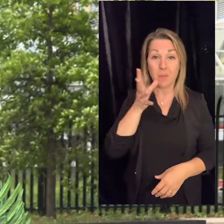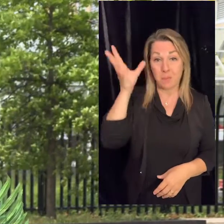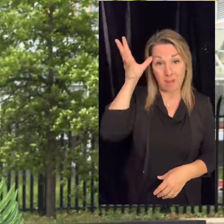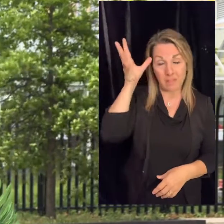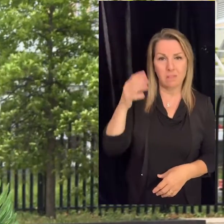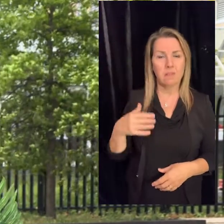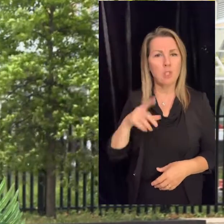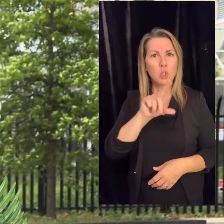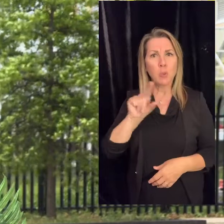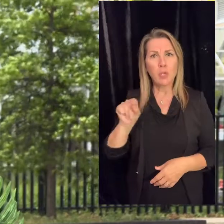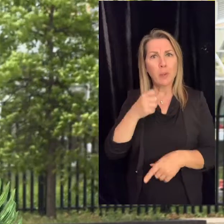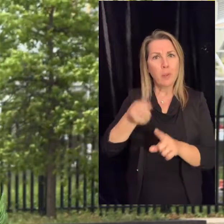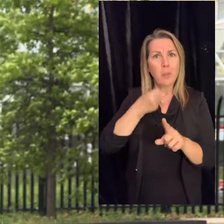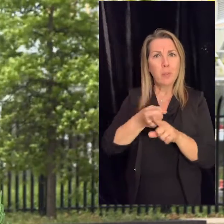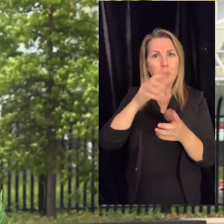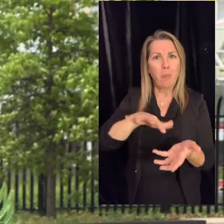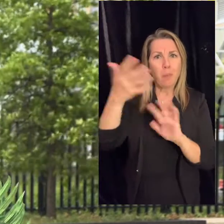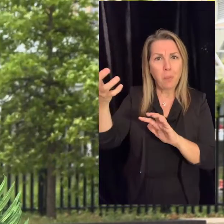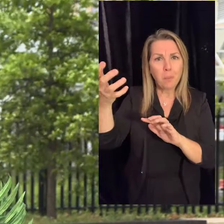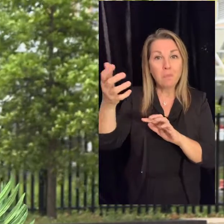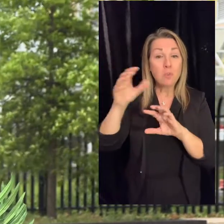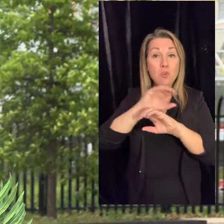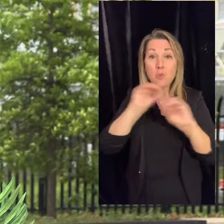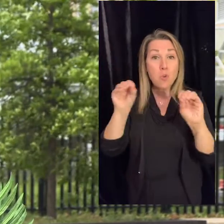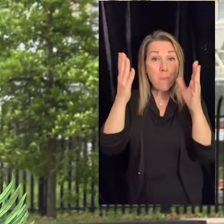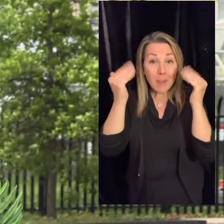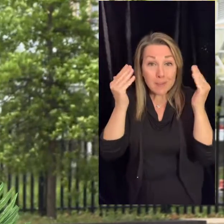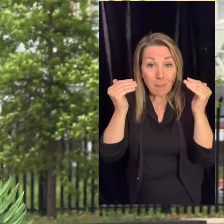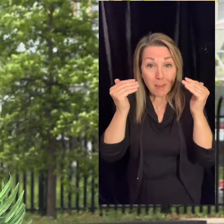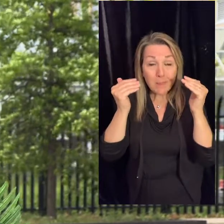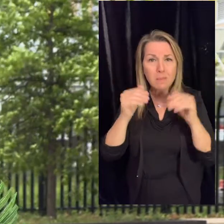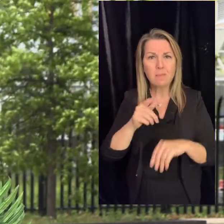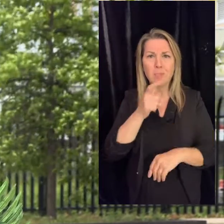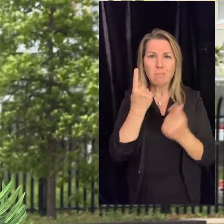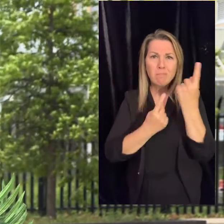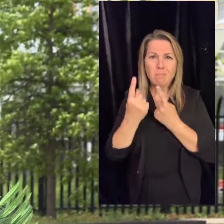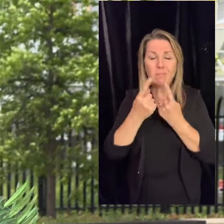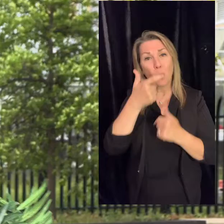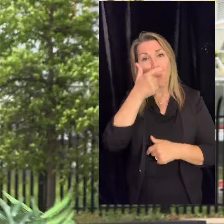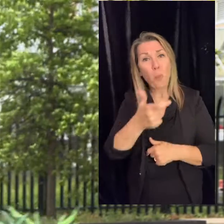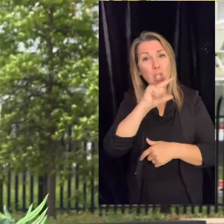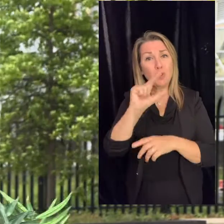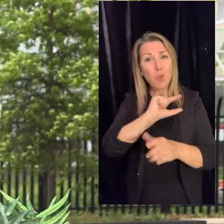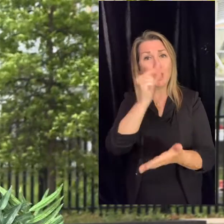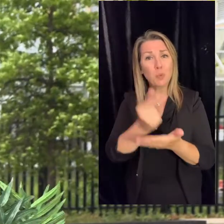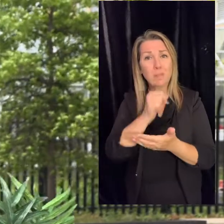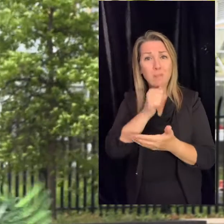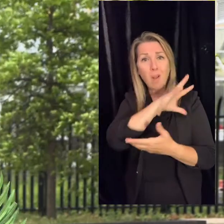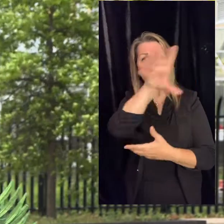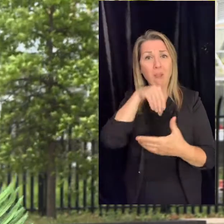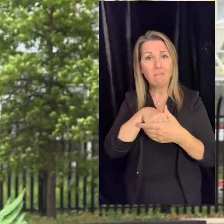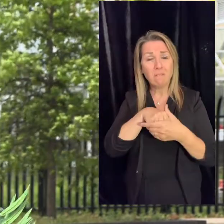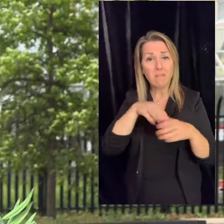hit us all with the curveball. Nobody saw this coming. Who would have thought that you'd be watching your own graduation instead of being a part